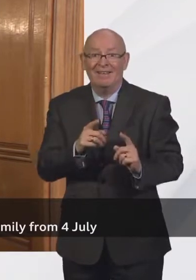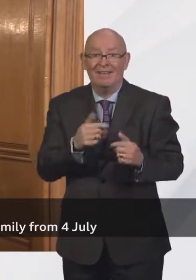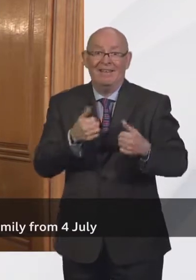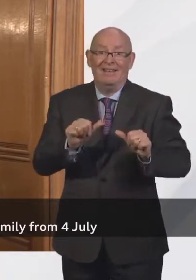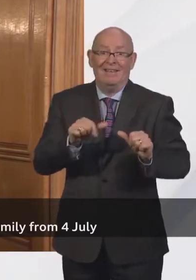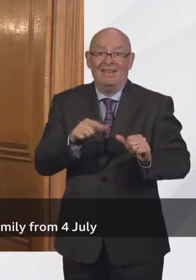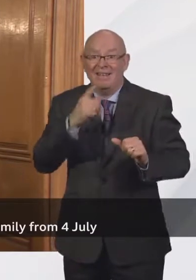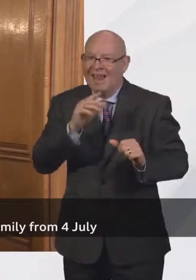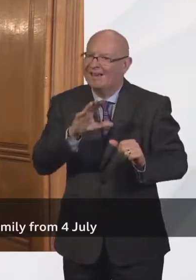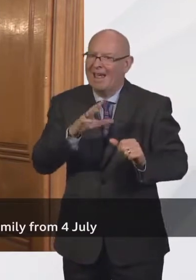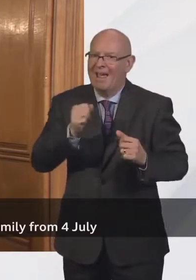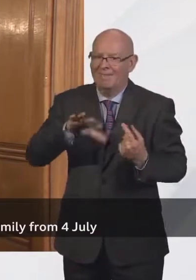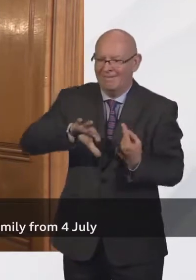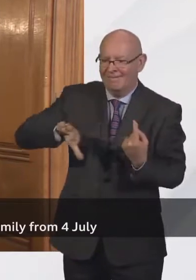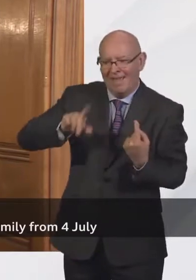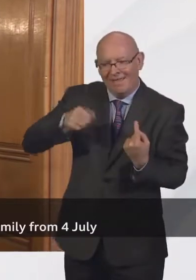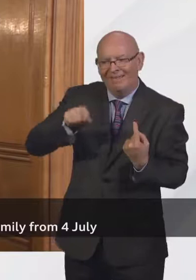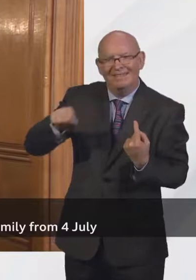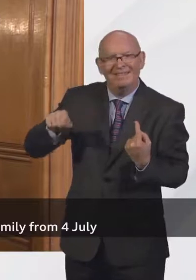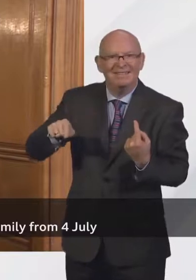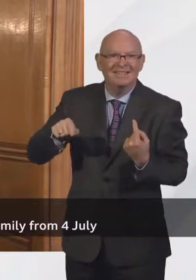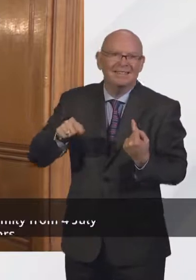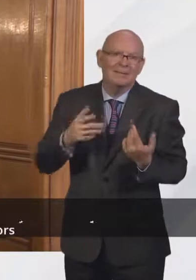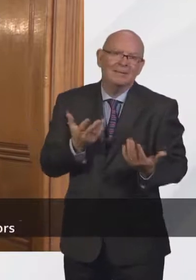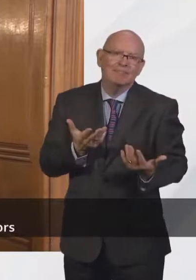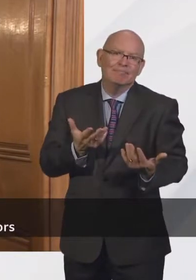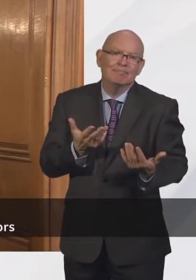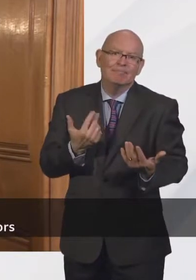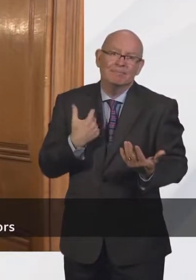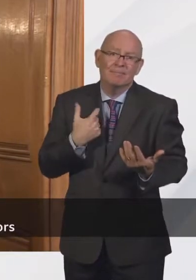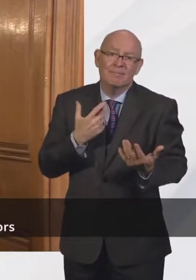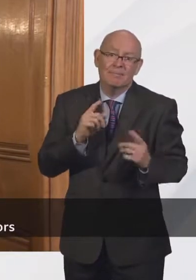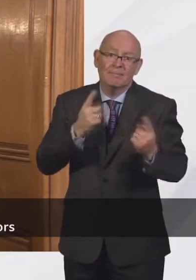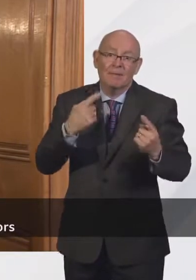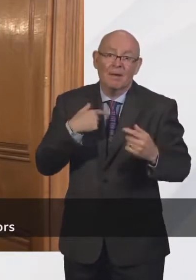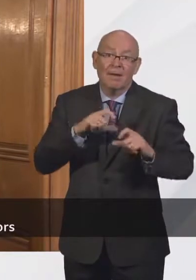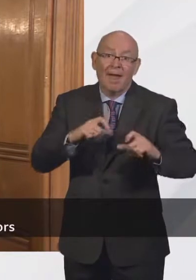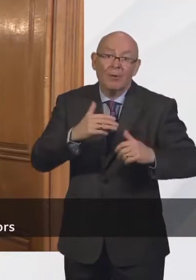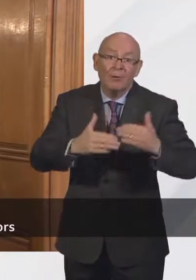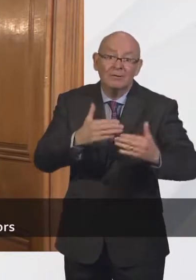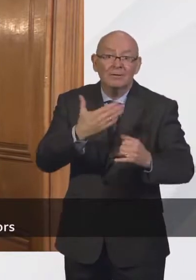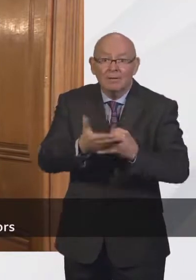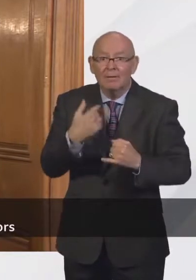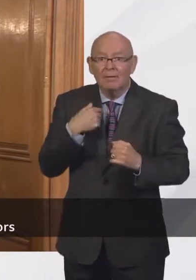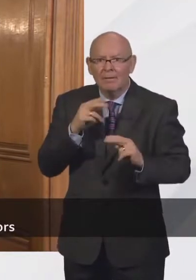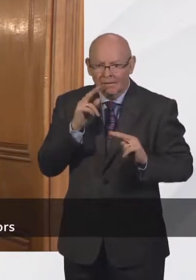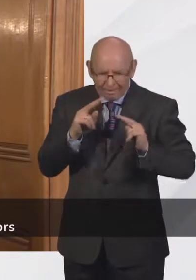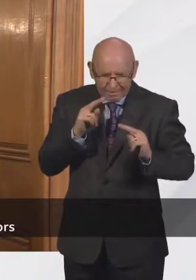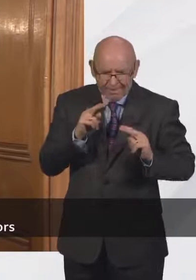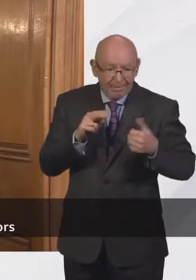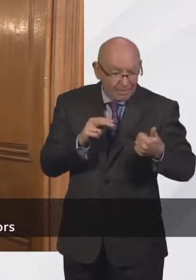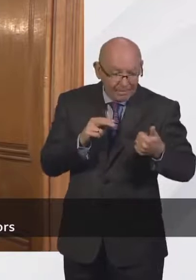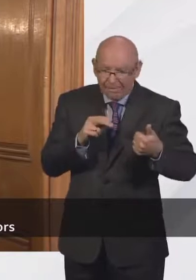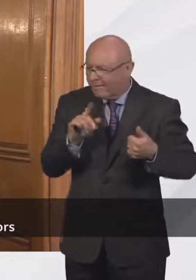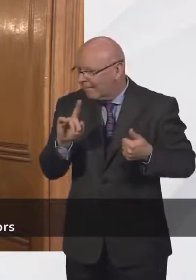control. And as for July the 4th, well, I hope it will be a great day. But obviously, people have got to make sure they don't